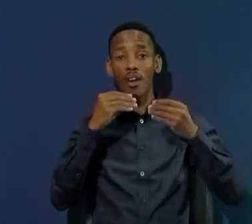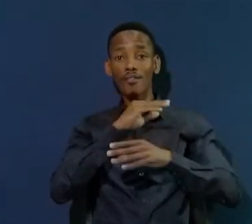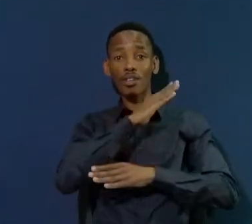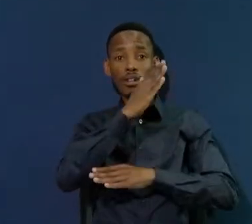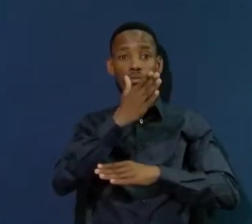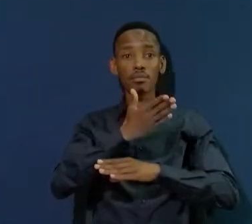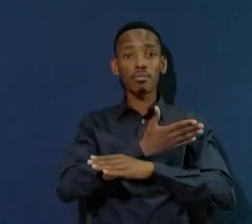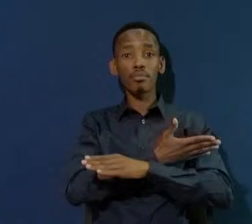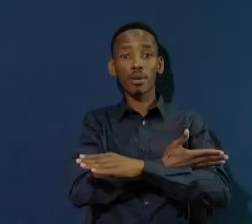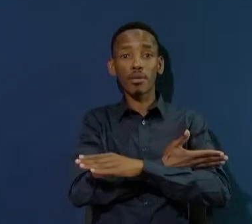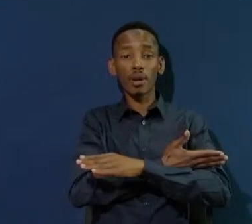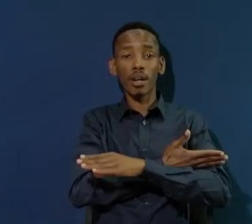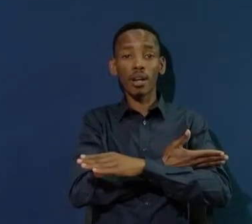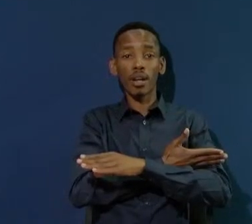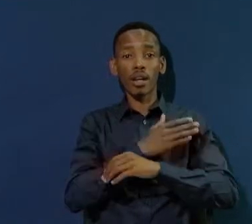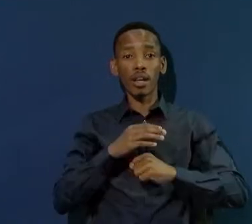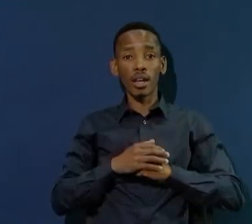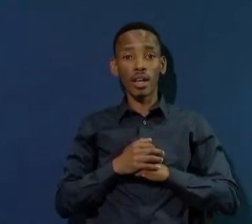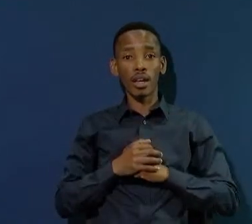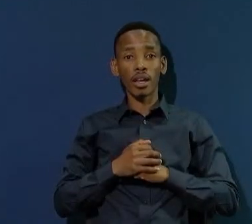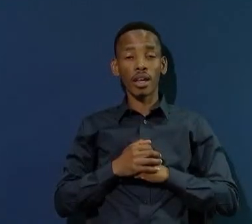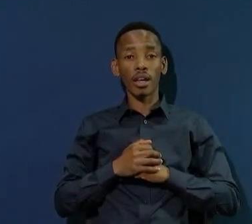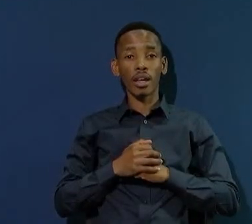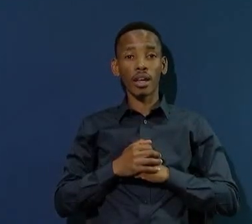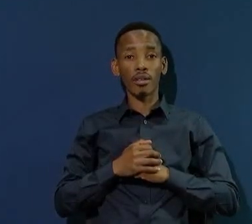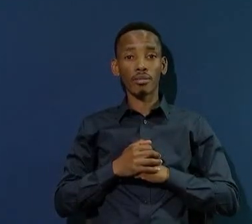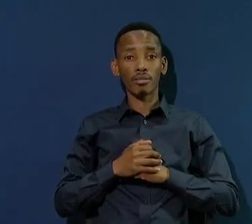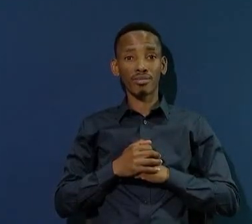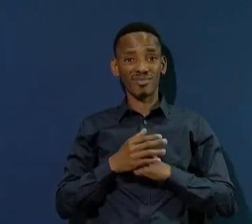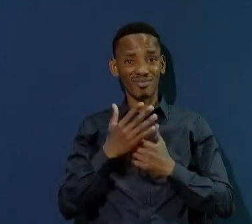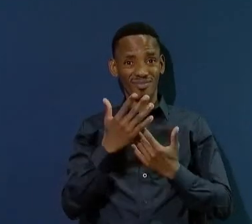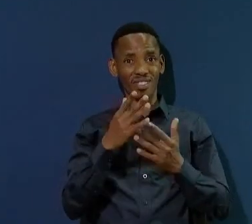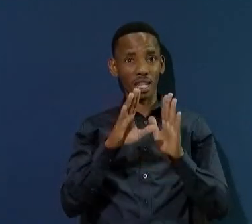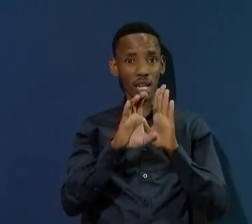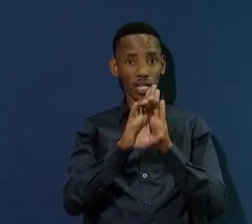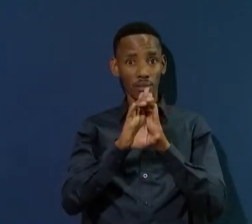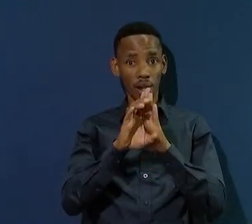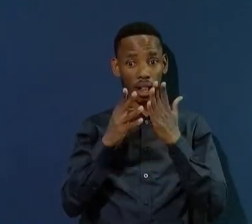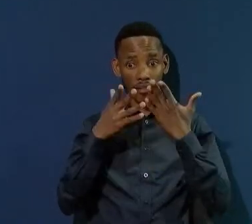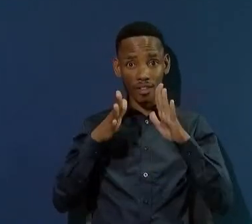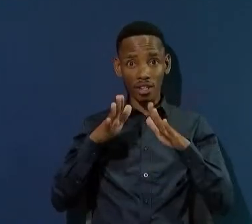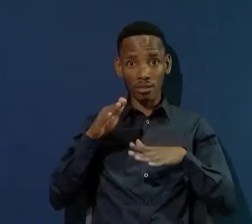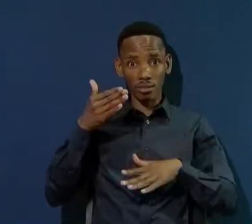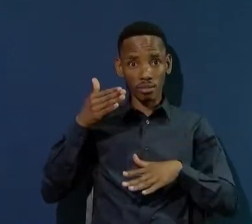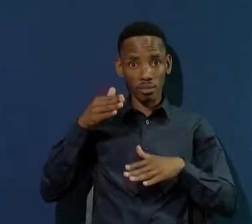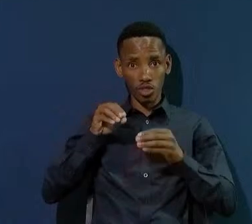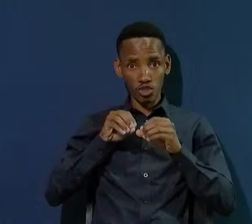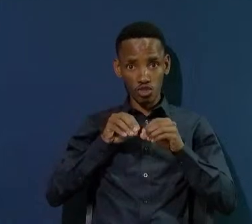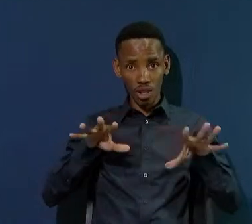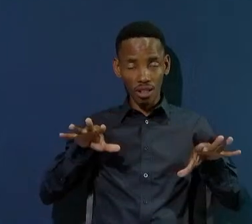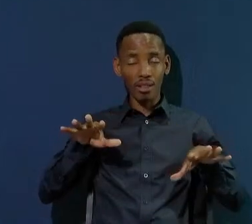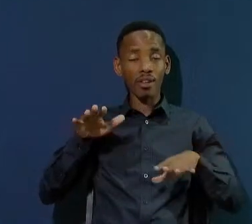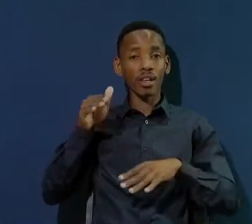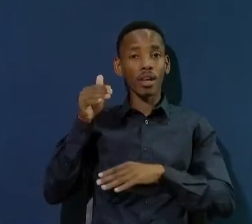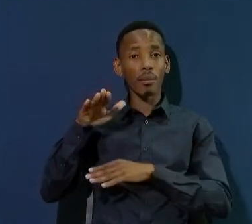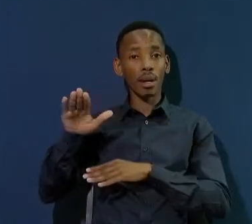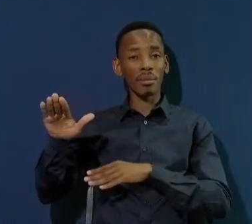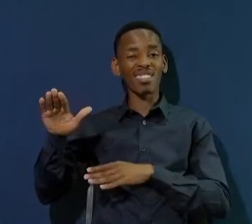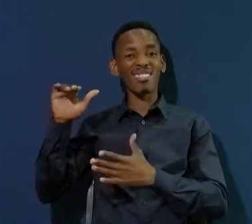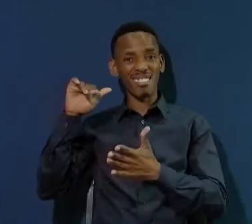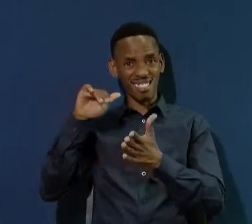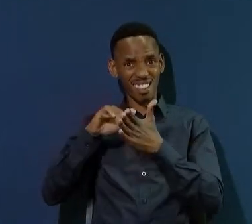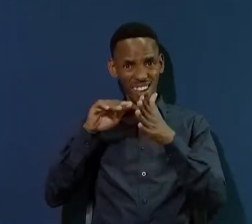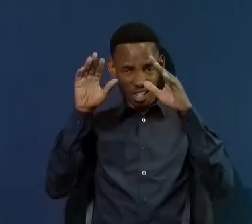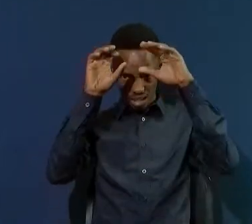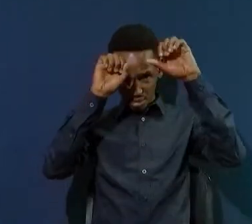thata mo jaaka gompieno a dissolvile parliament, mme ebile ke ene o na le thata